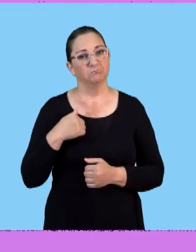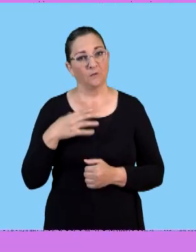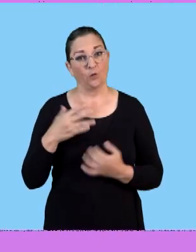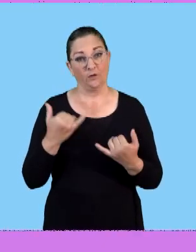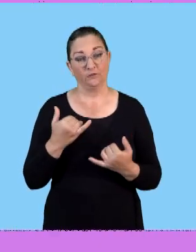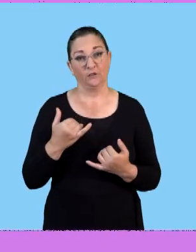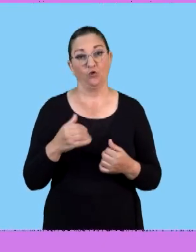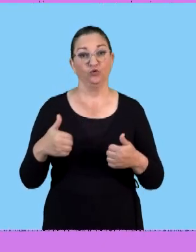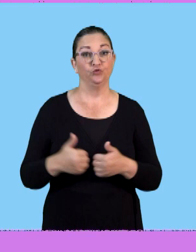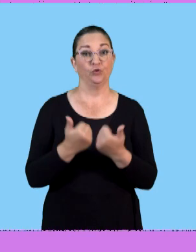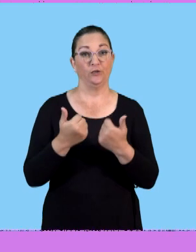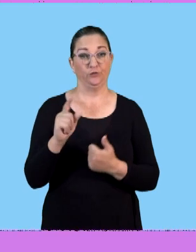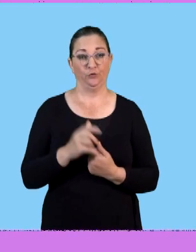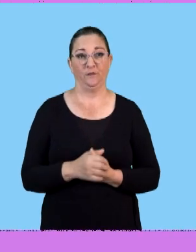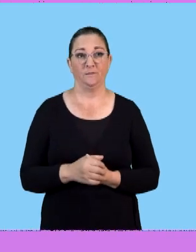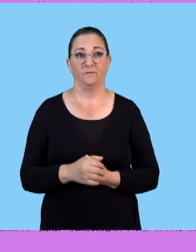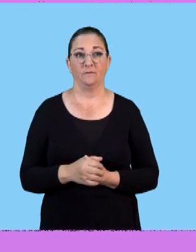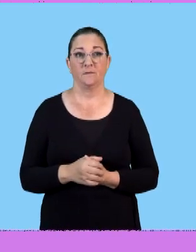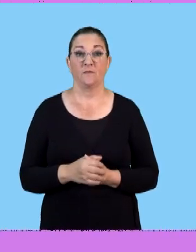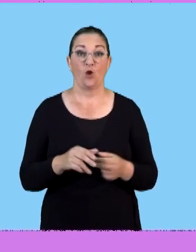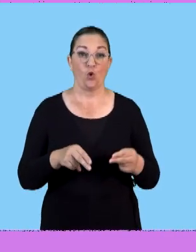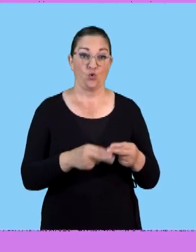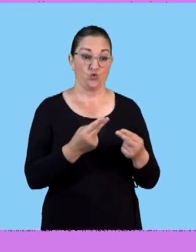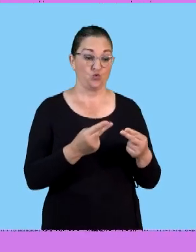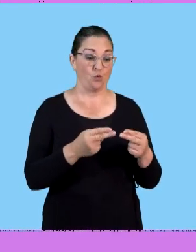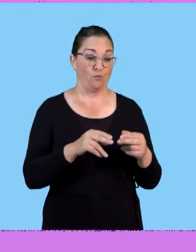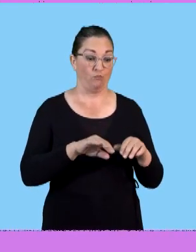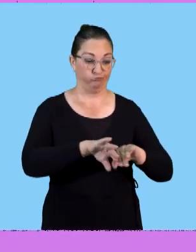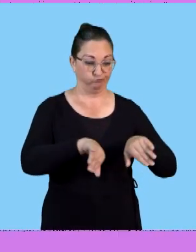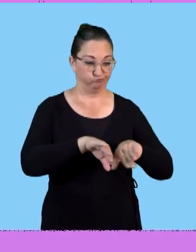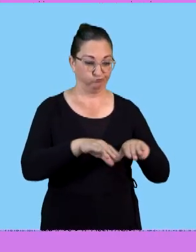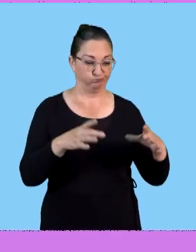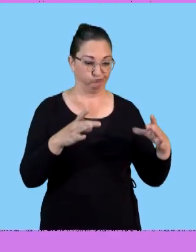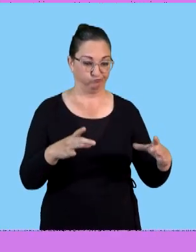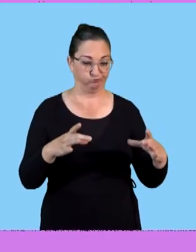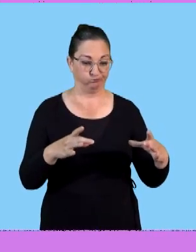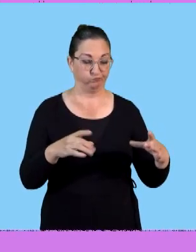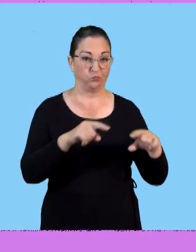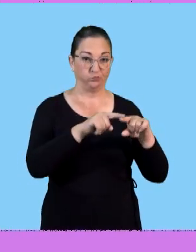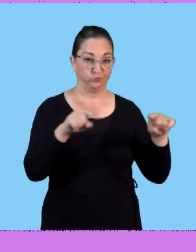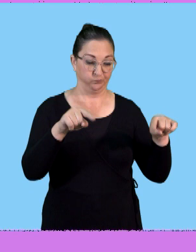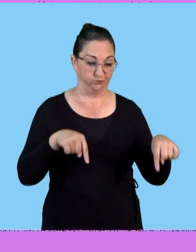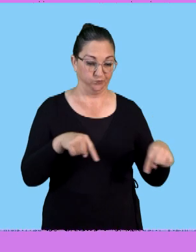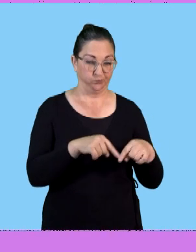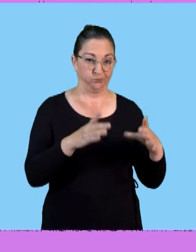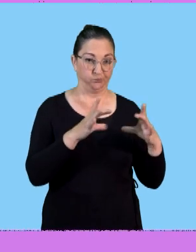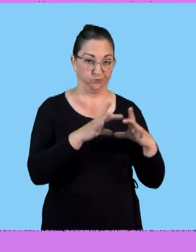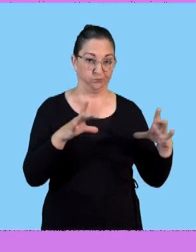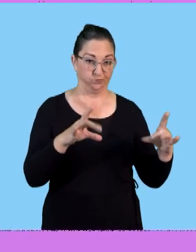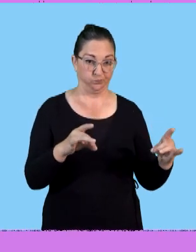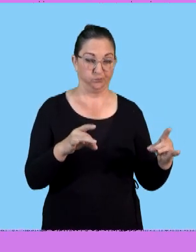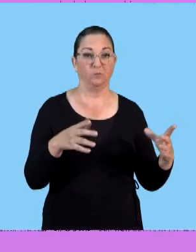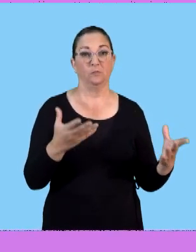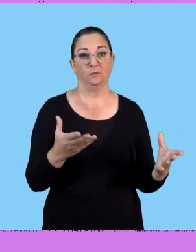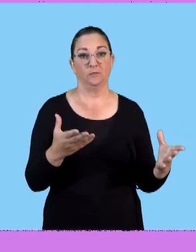lesson, I would like to leave you with the following challenge. It says here, the swimming pool below consists of a rectangular